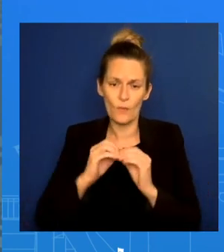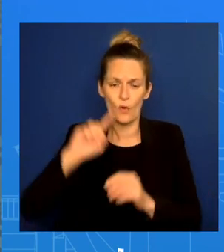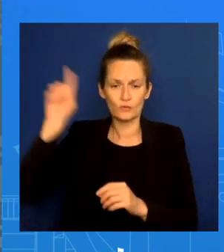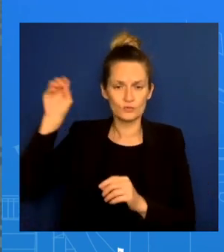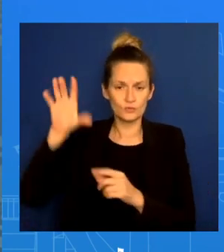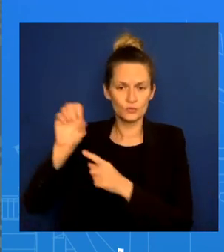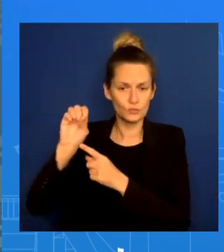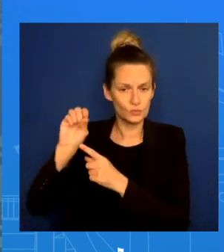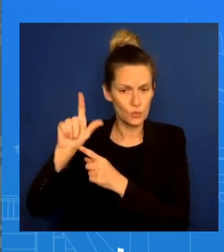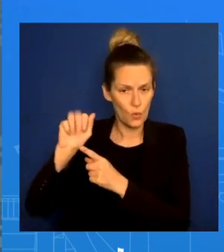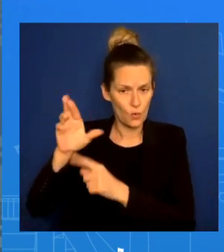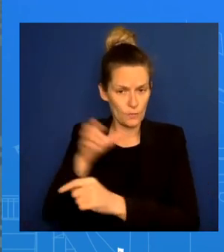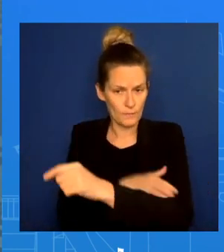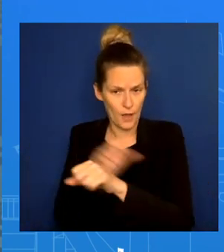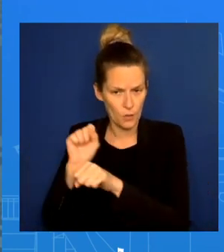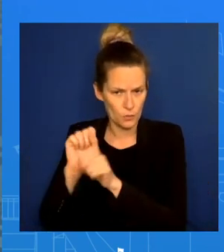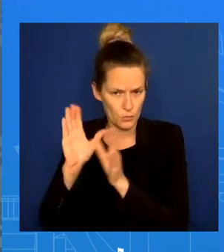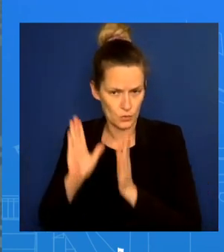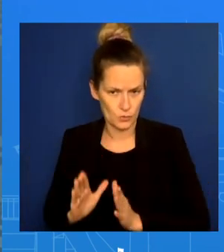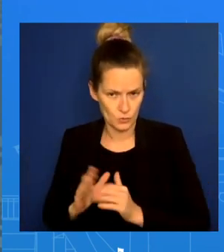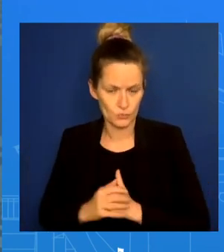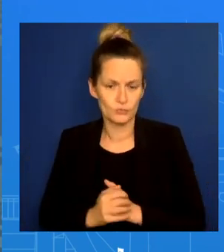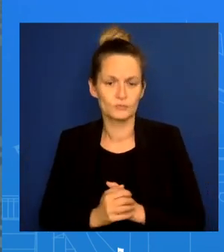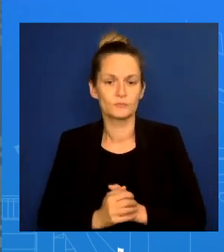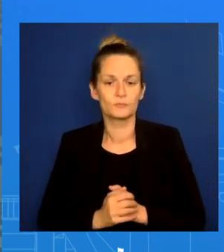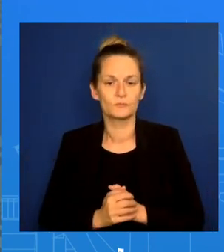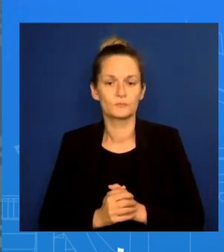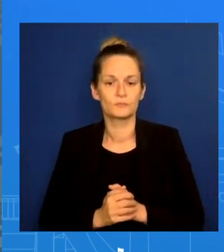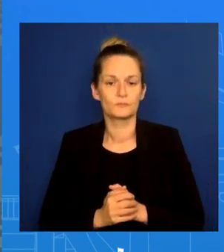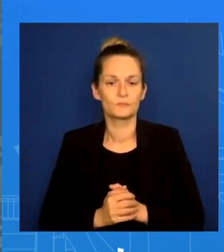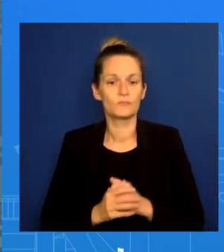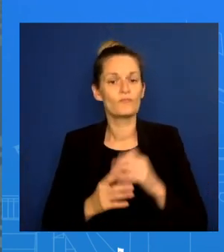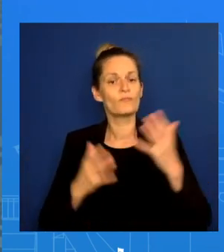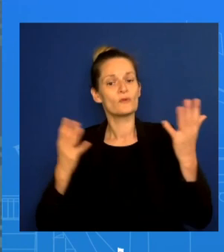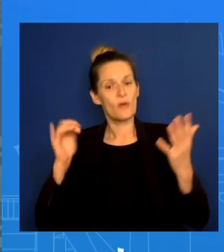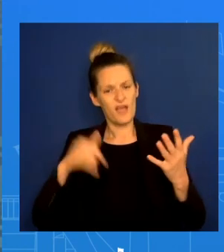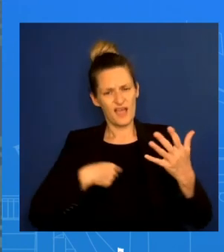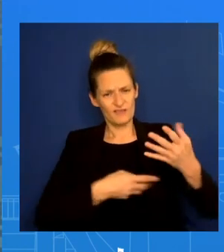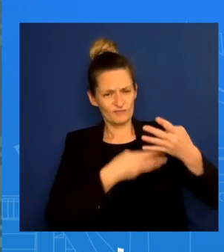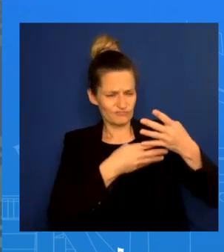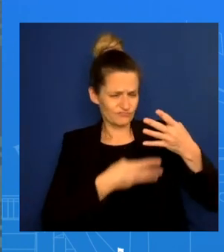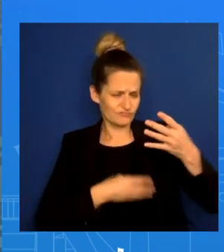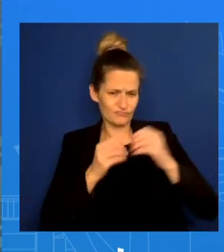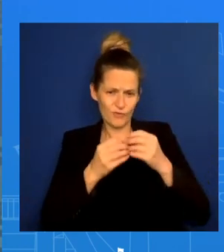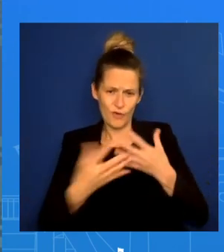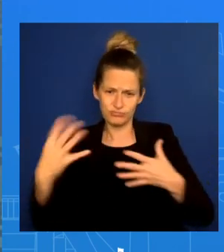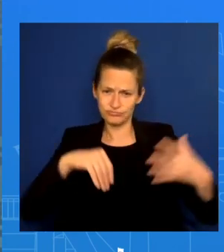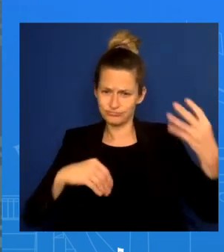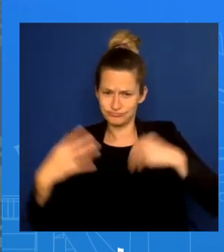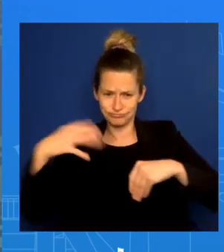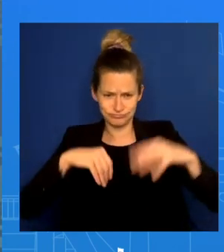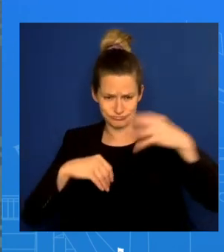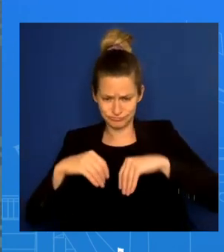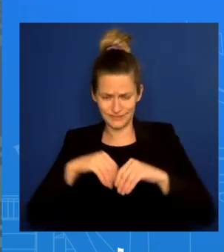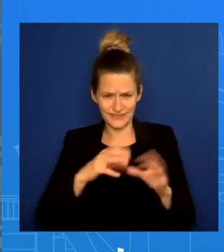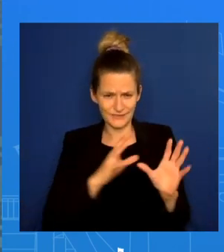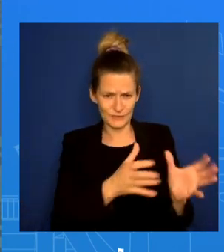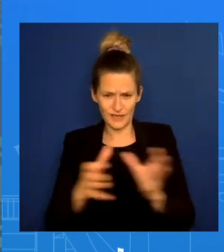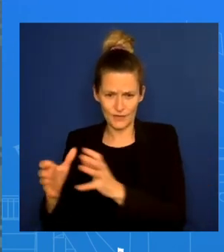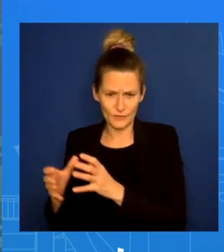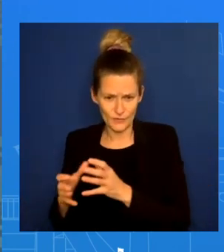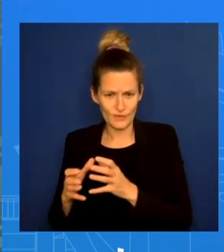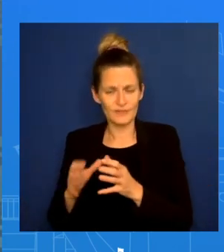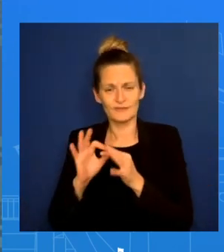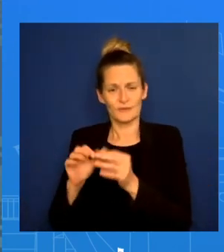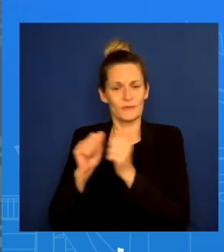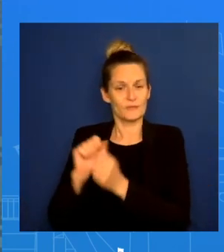and increasing participation from underserved and underrepresented groups in the rapidly growing solar industry. President Biden is taking